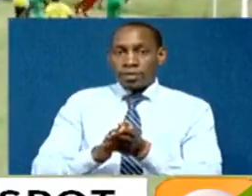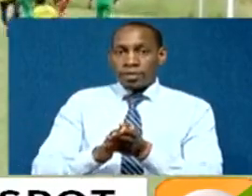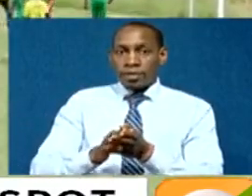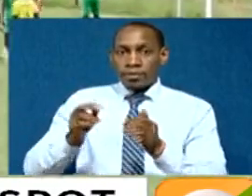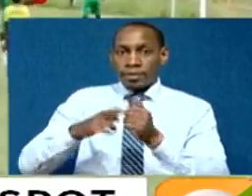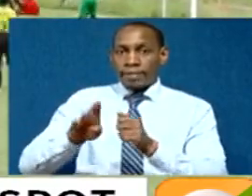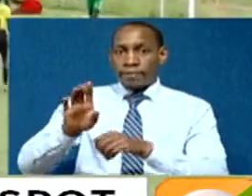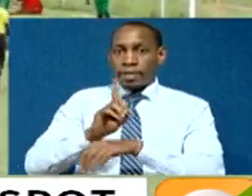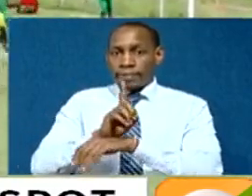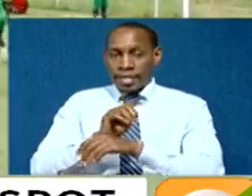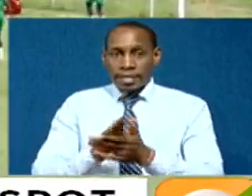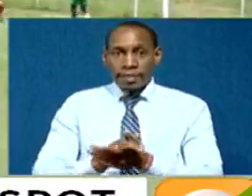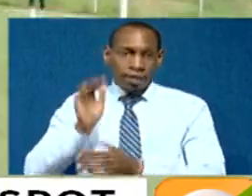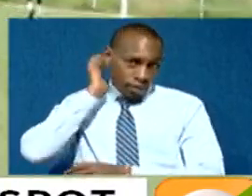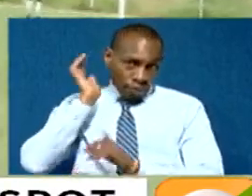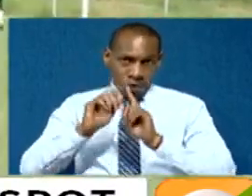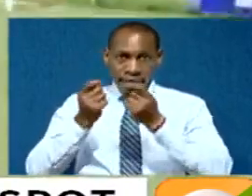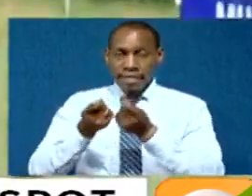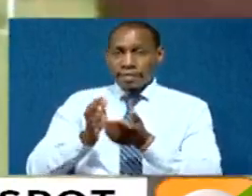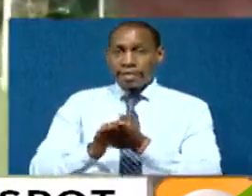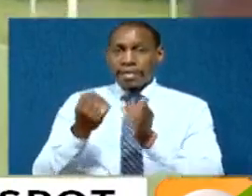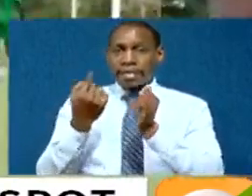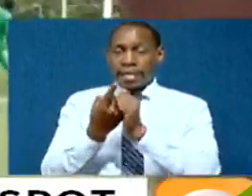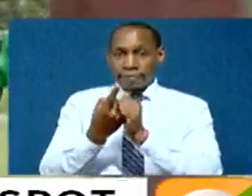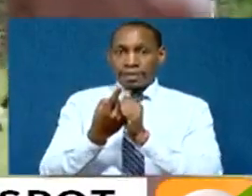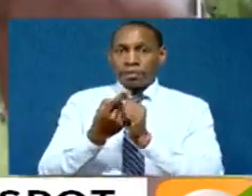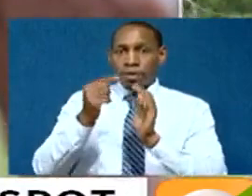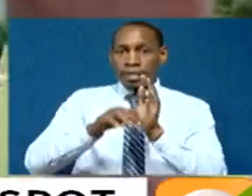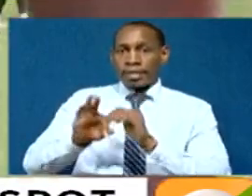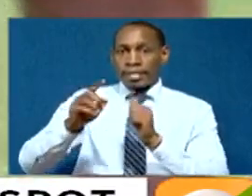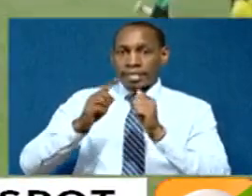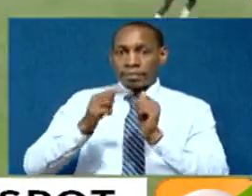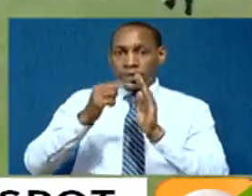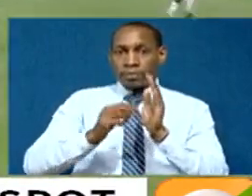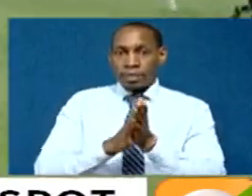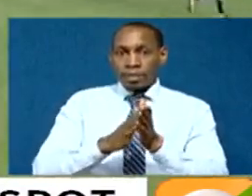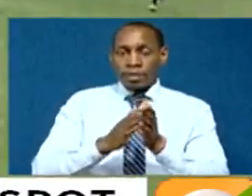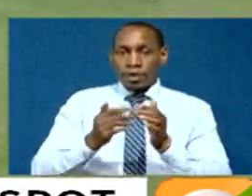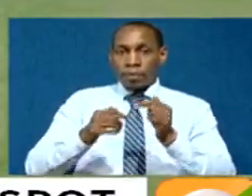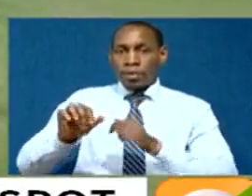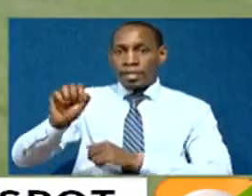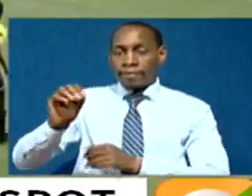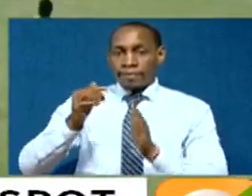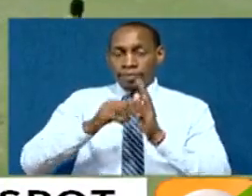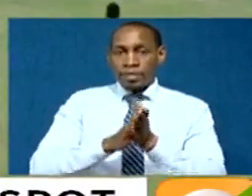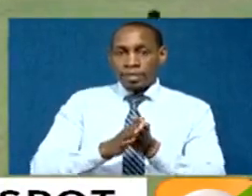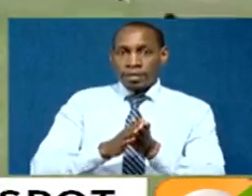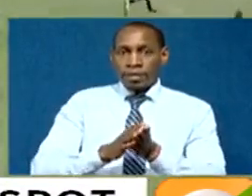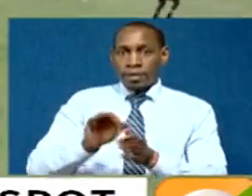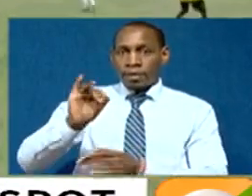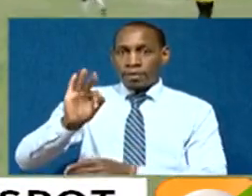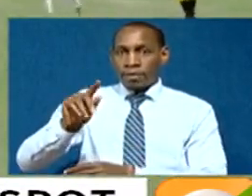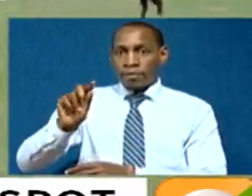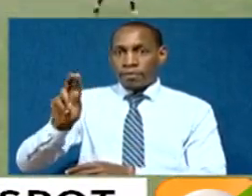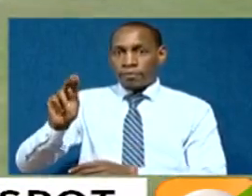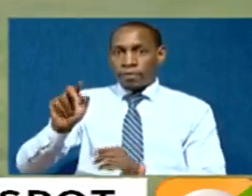in the 74th minute. Muranga Seal may be 11th on the log with 36 points against 50 of the league leaders Fortune Sacco,